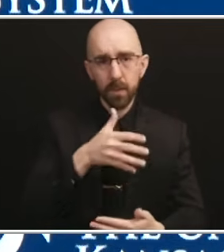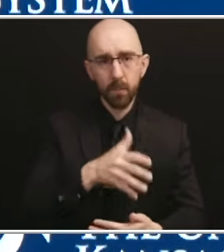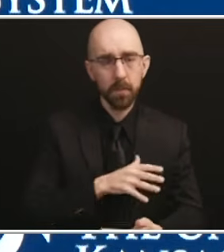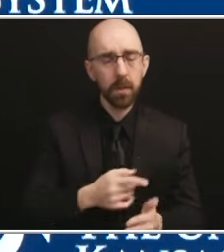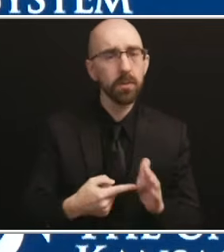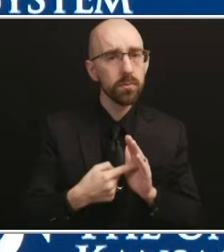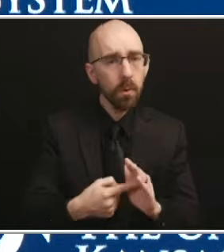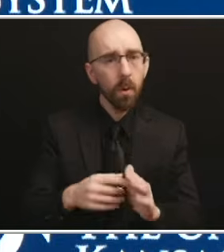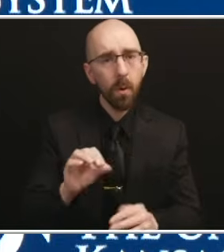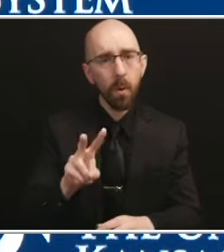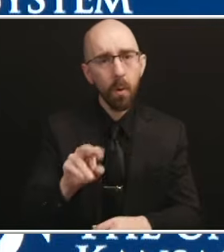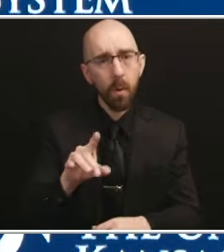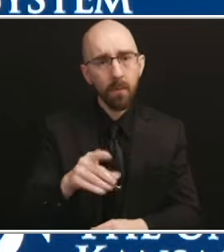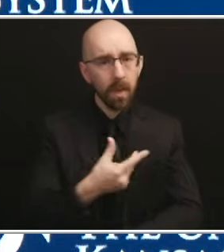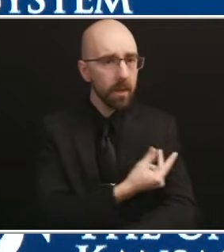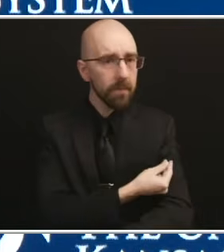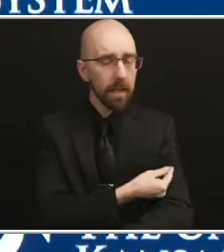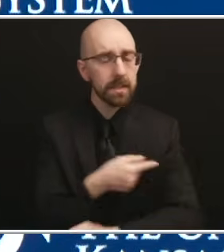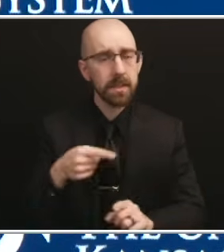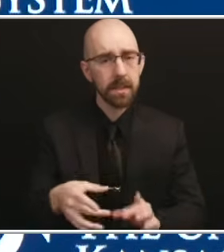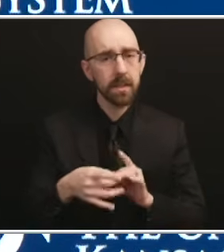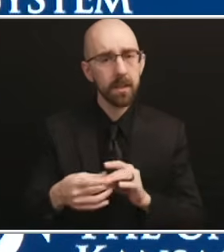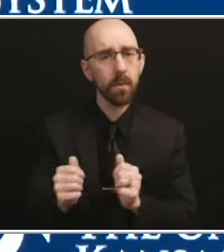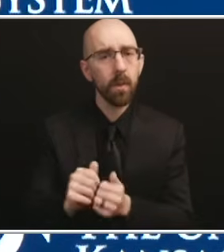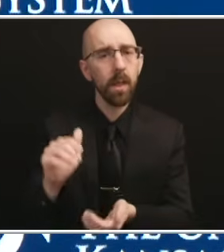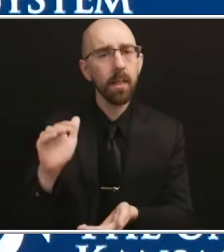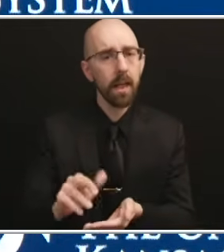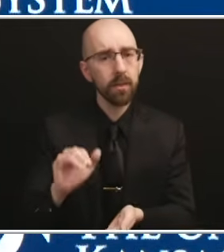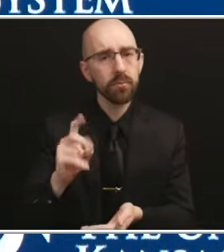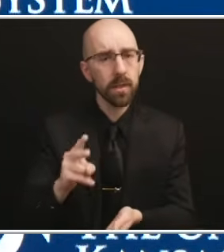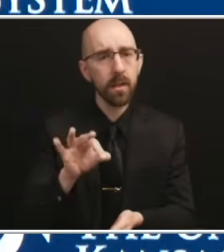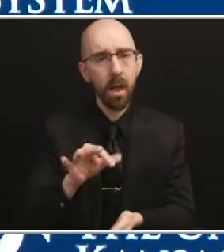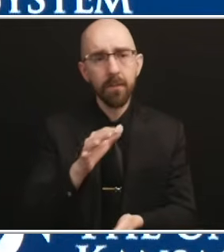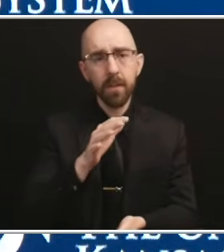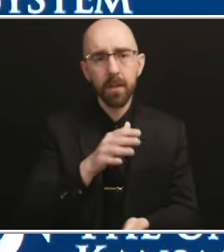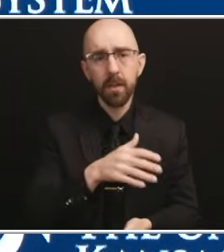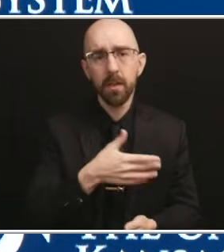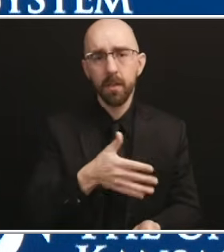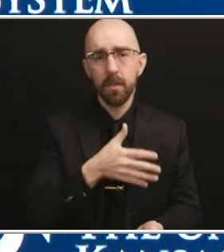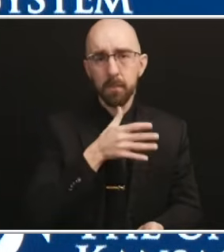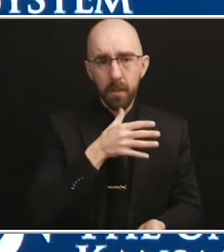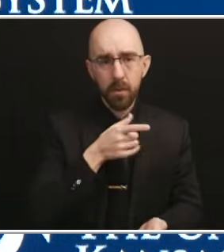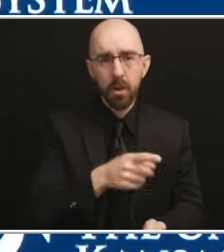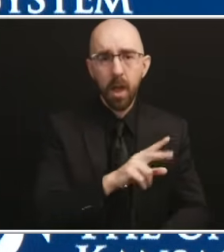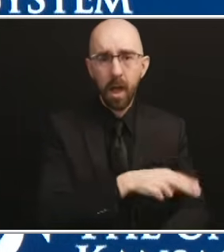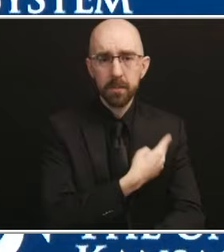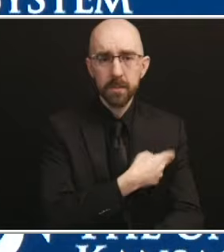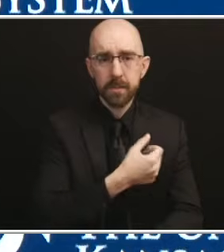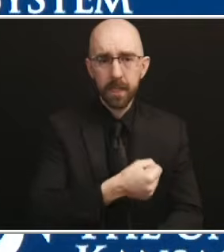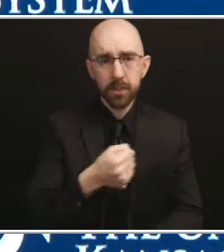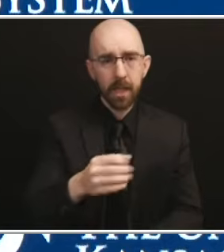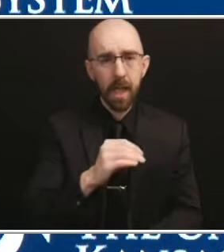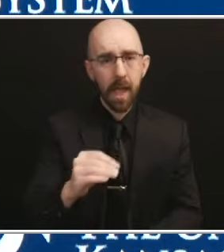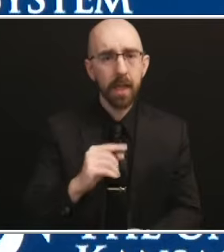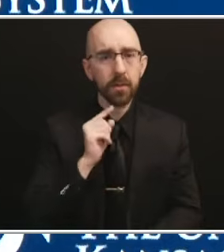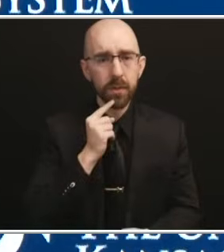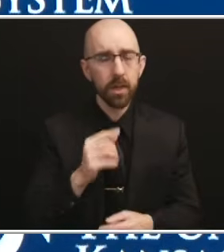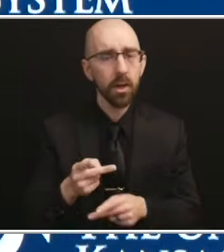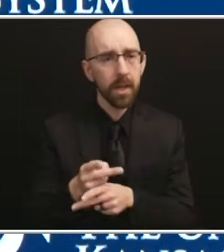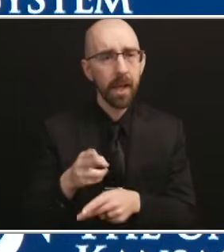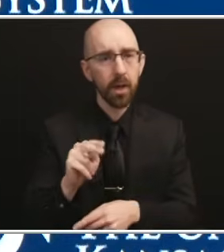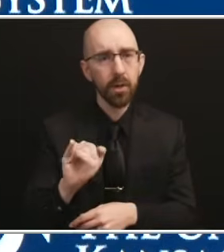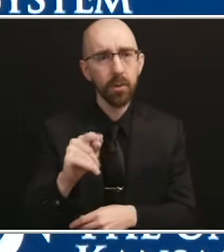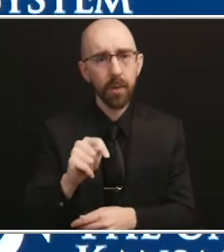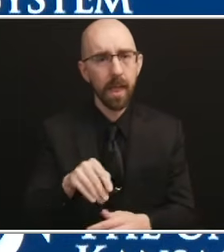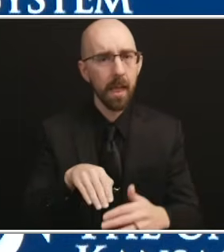was actually associated with a lower risk of maternal hospitalization and critical care unit admission. And importantly, it